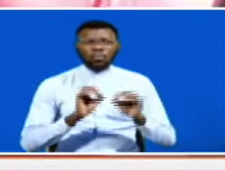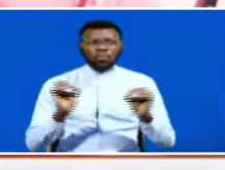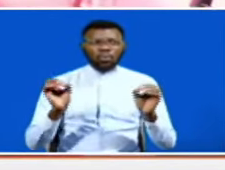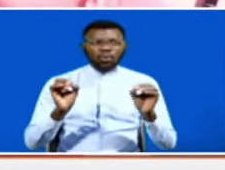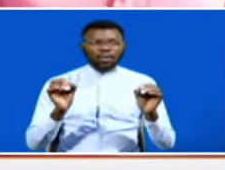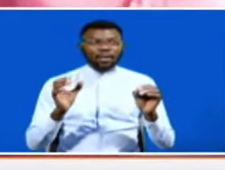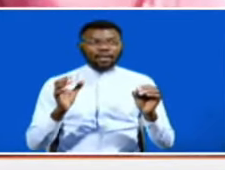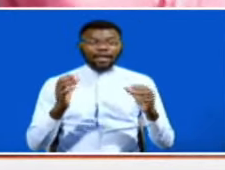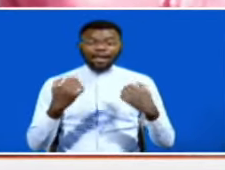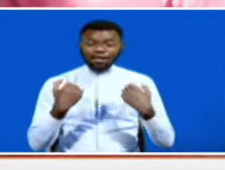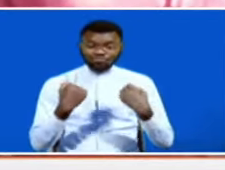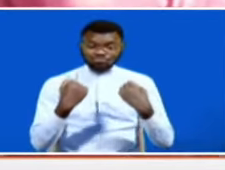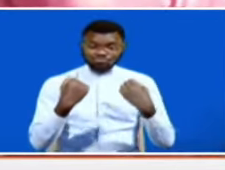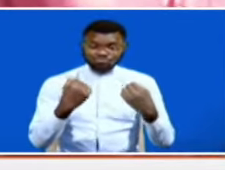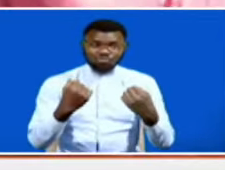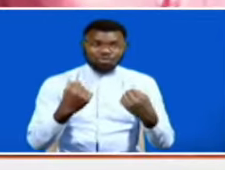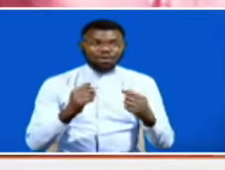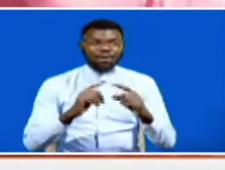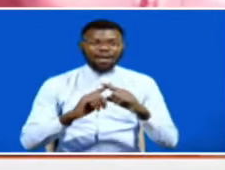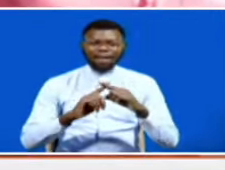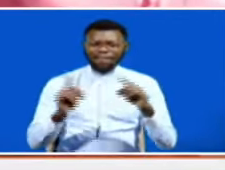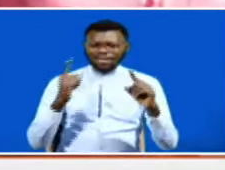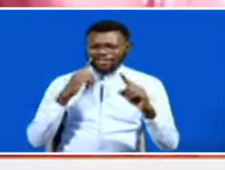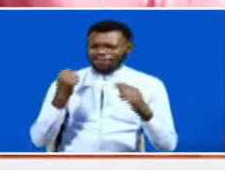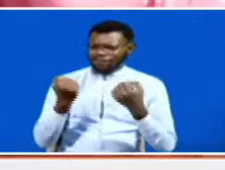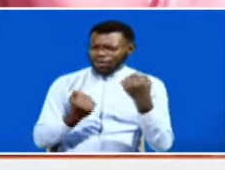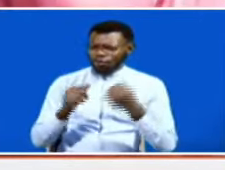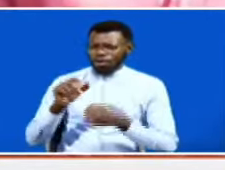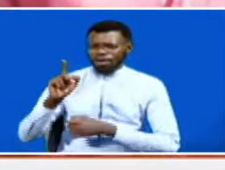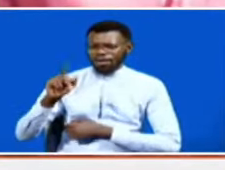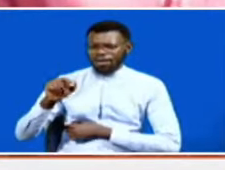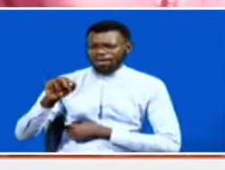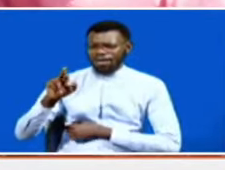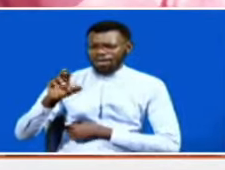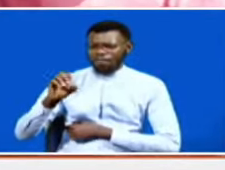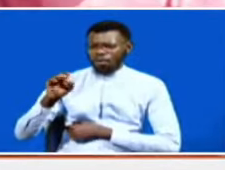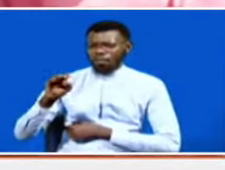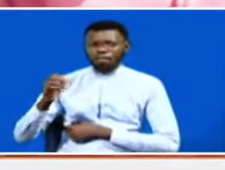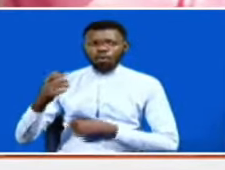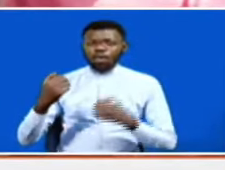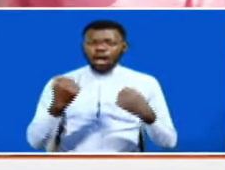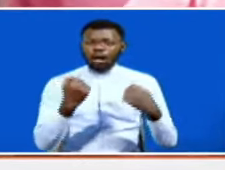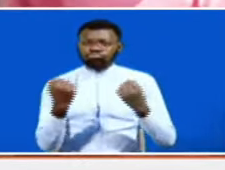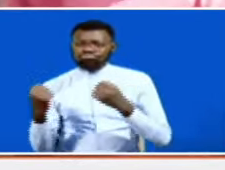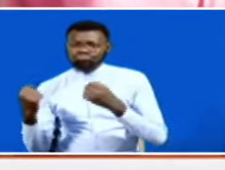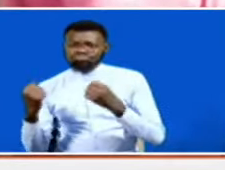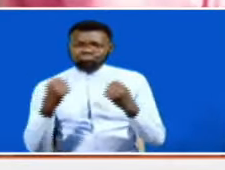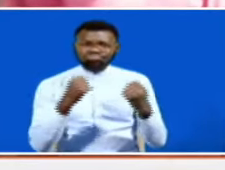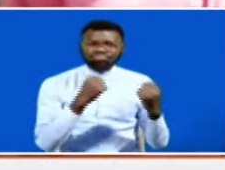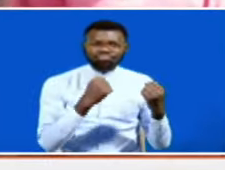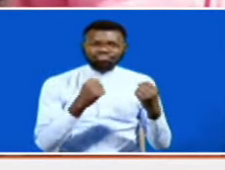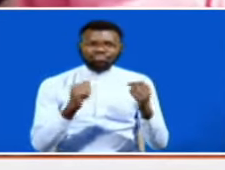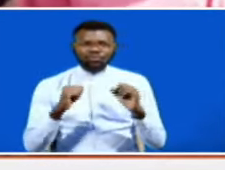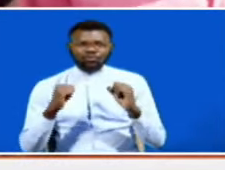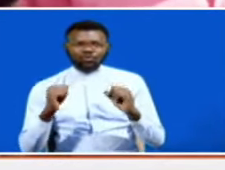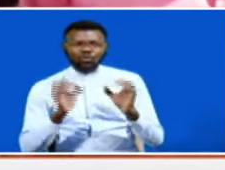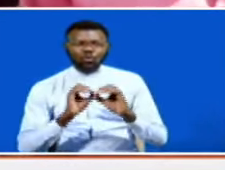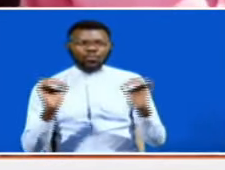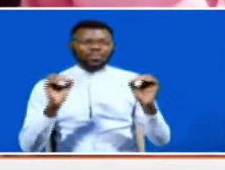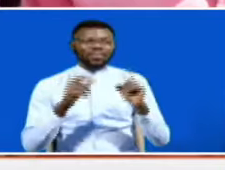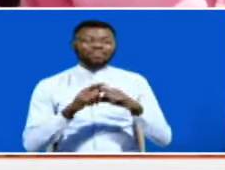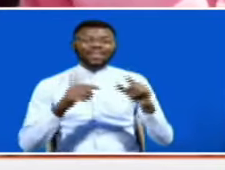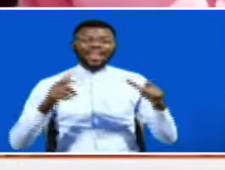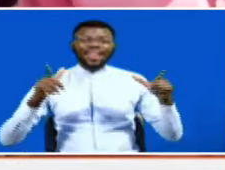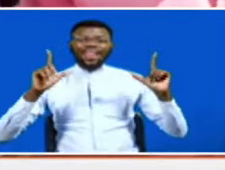katikati ilikuwa na free box. Hiyo free box bila ilikuwa inakimbia kwa barabara, ilikuwa inakimbia kama inacheza cheza kwa barabara. Alafu trailer ika